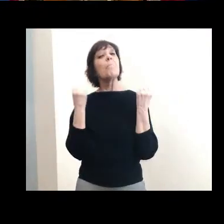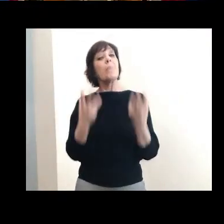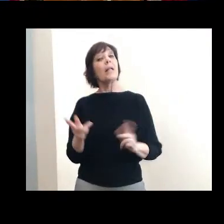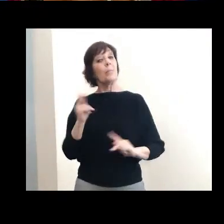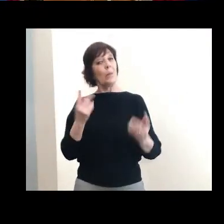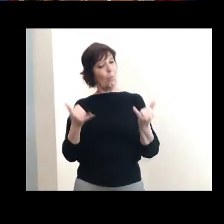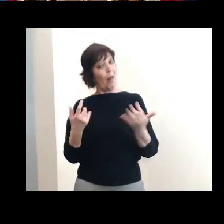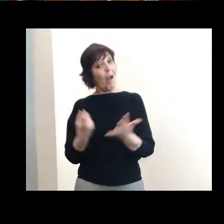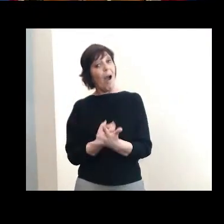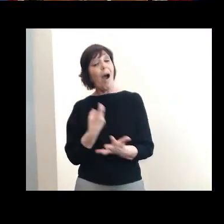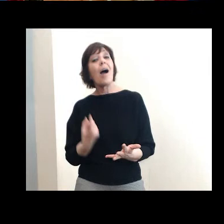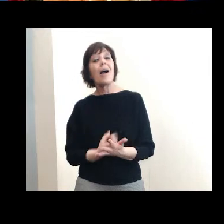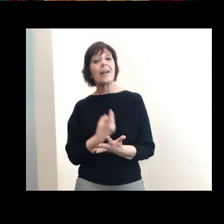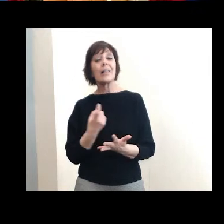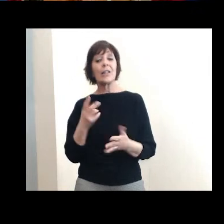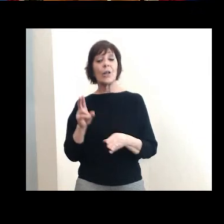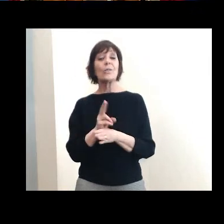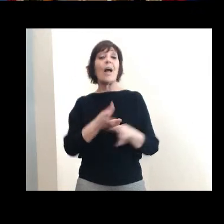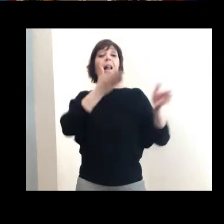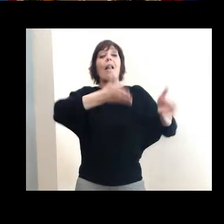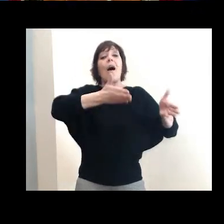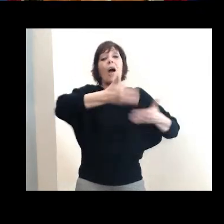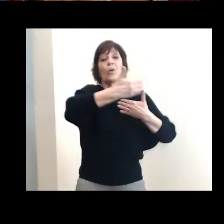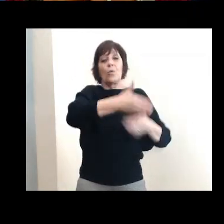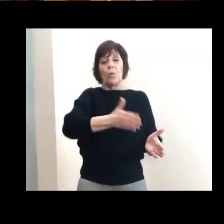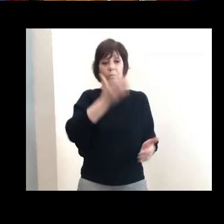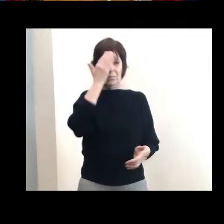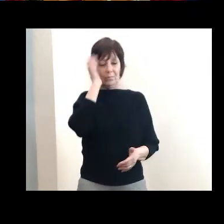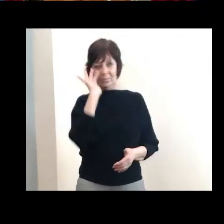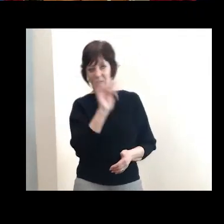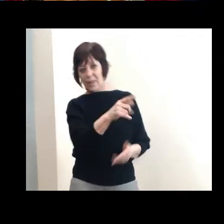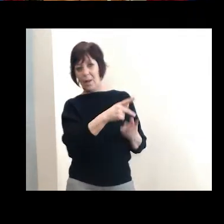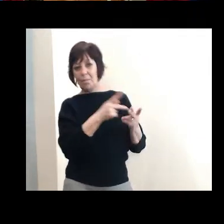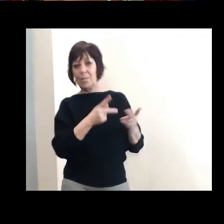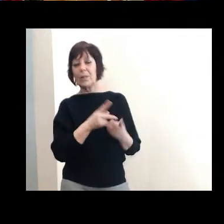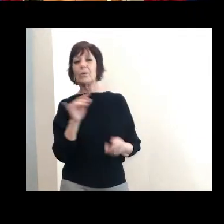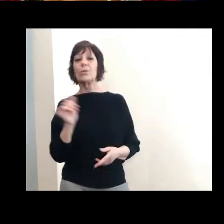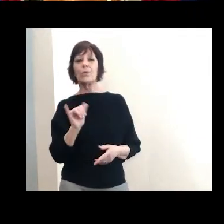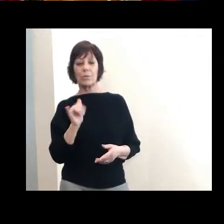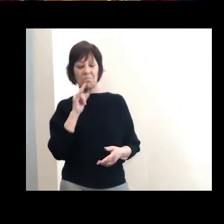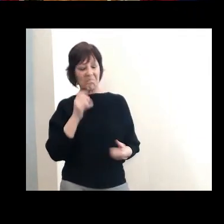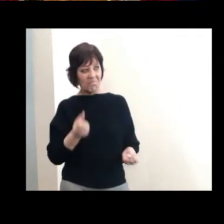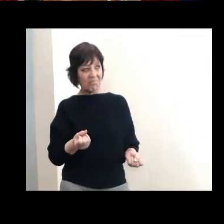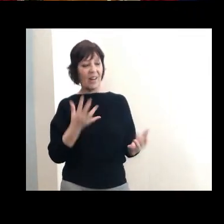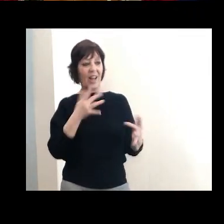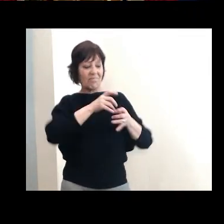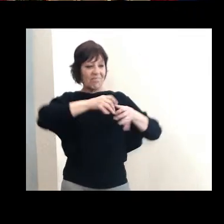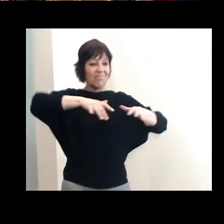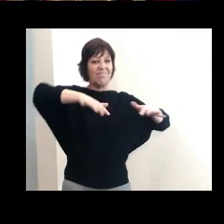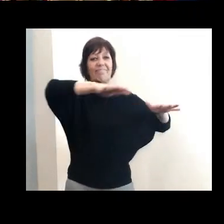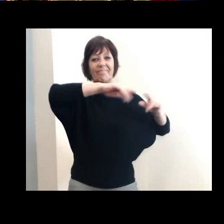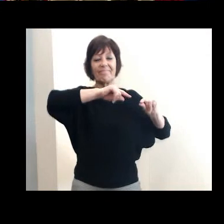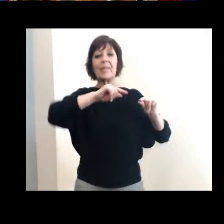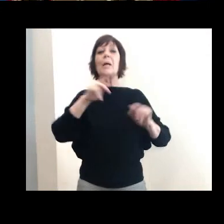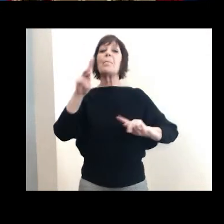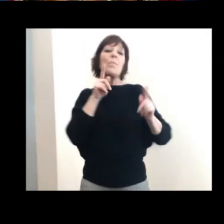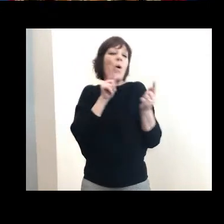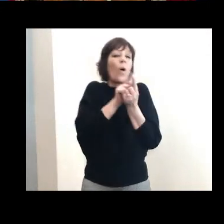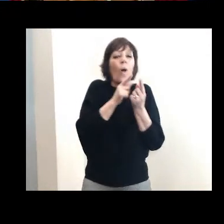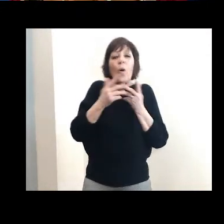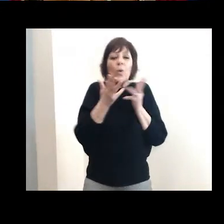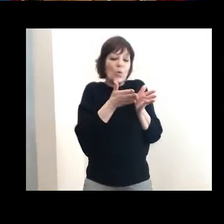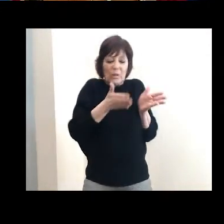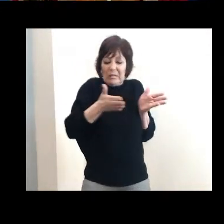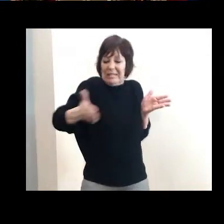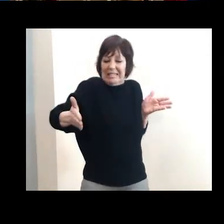play hockey are using the locker rooms, and we know that the locker rooms are a place where you can see high transmission. People are close together for a